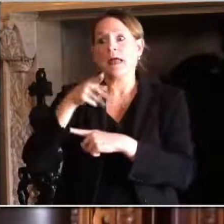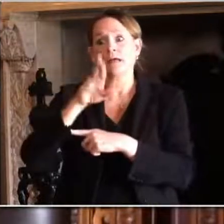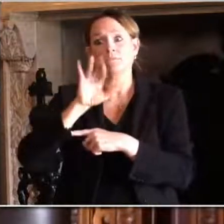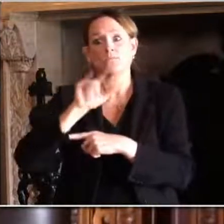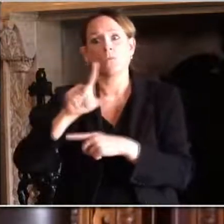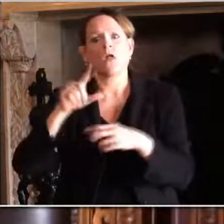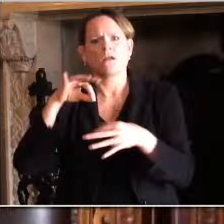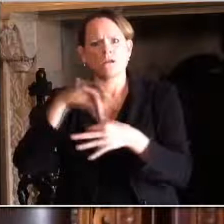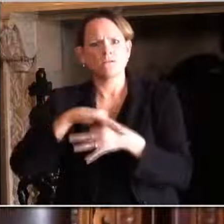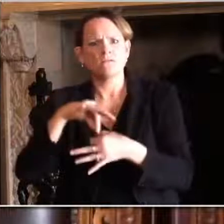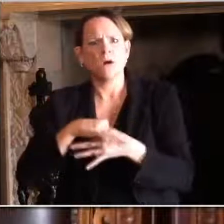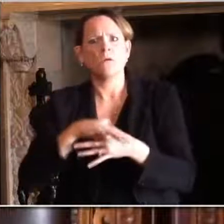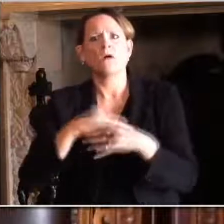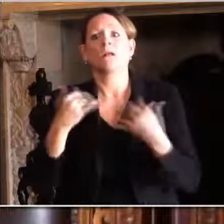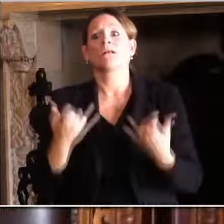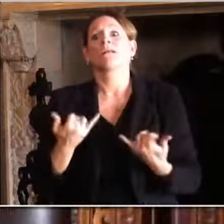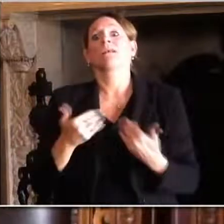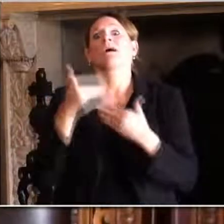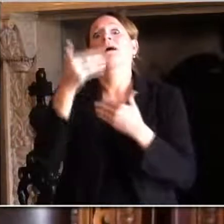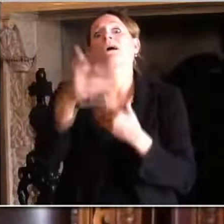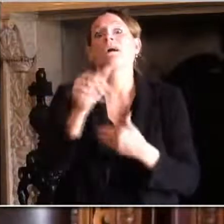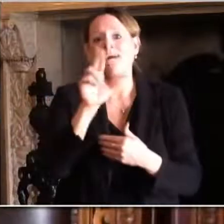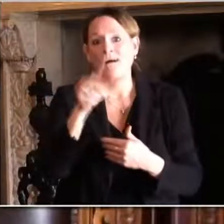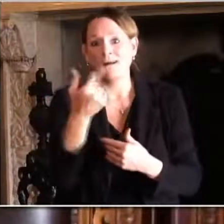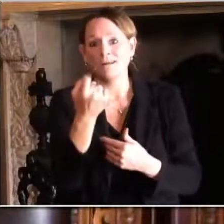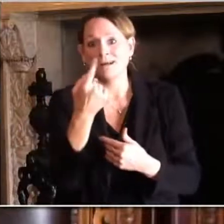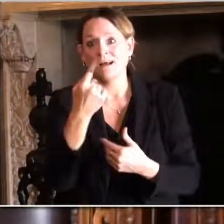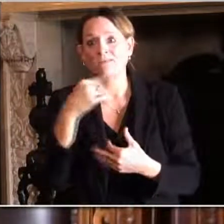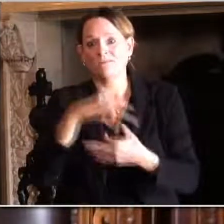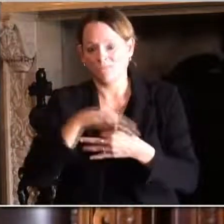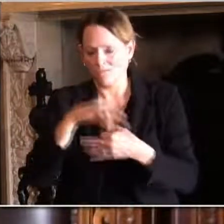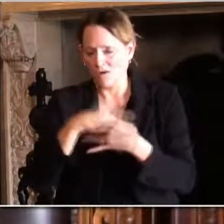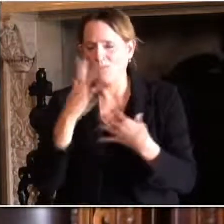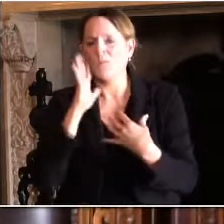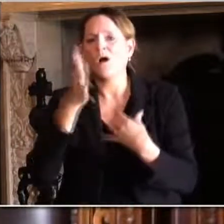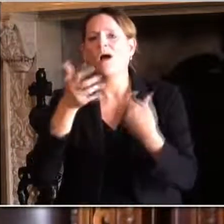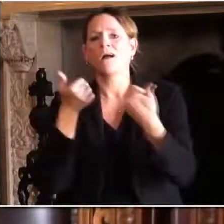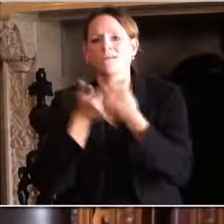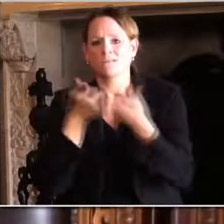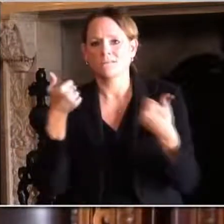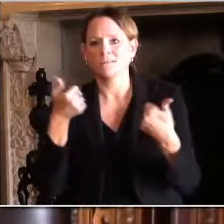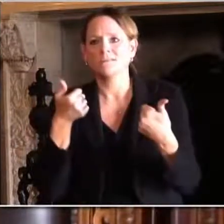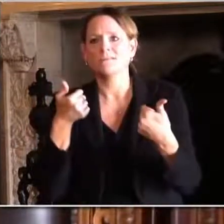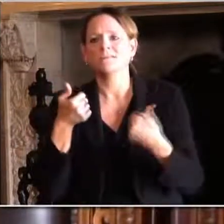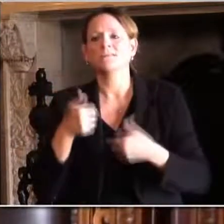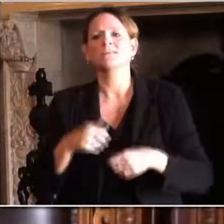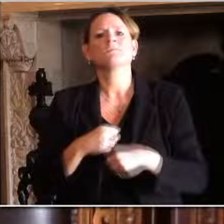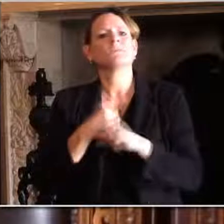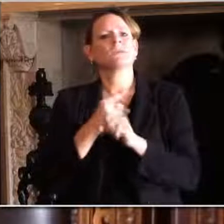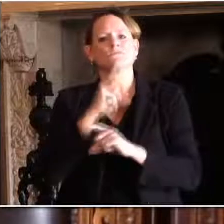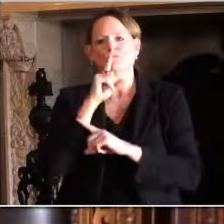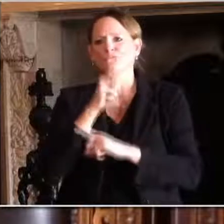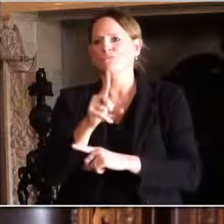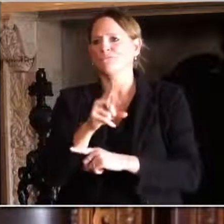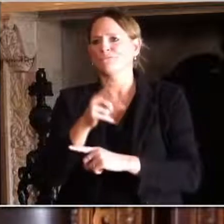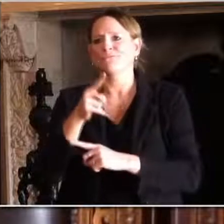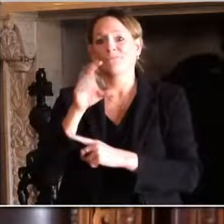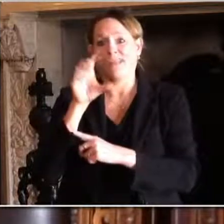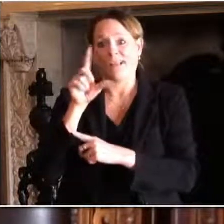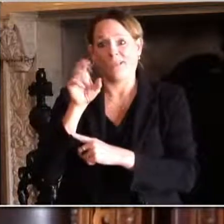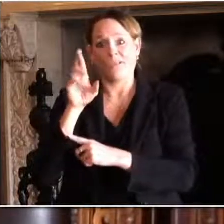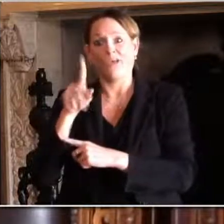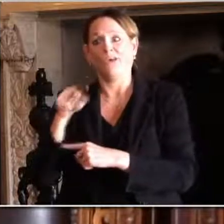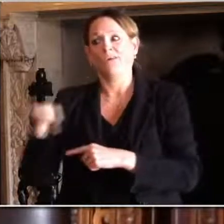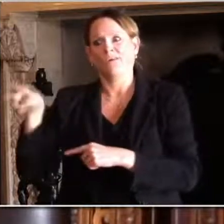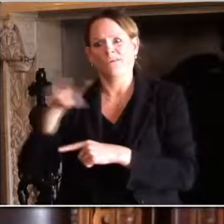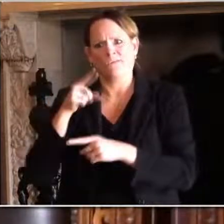have the August 11th election where it's going to be a challenge again in terms of making sure that our clerks are supported with having proper supplies and